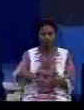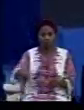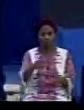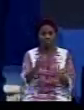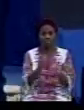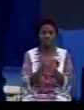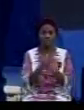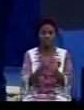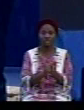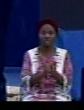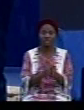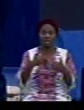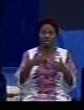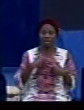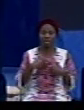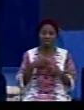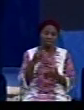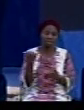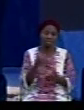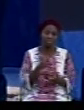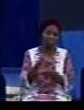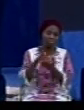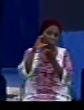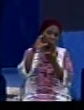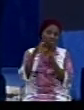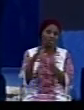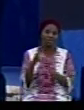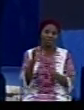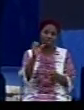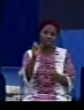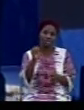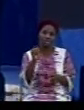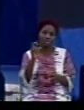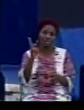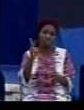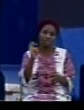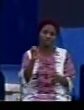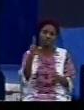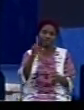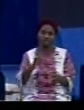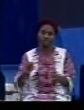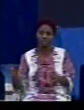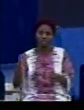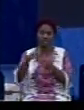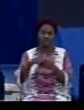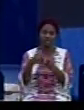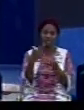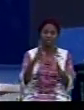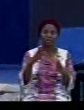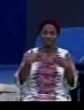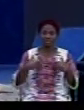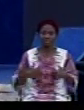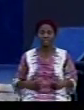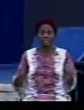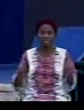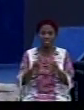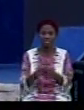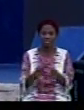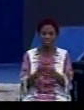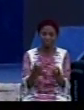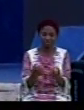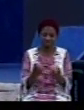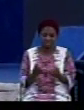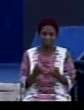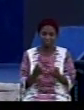any infirmity, any kind of disease, you tell them, even leprosy, as to show them the